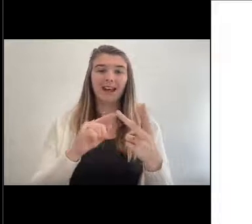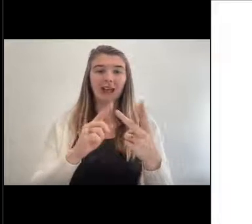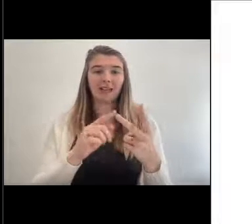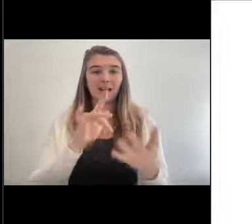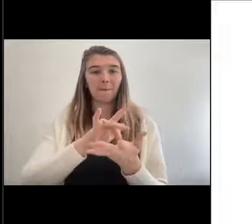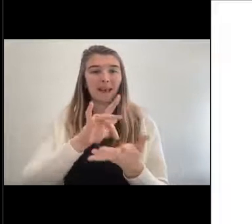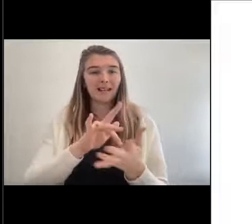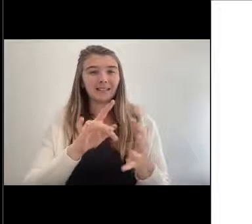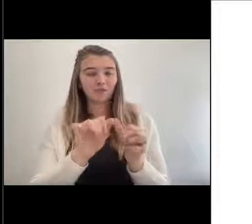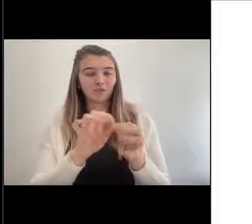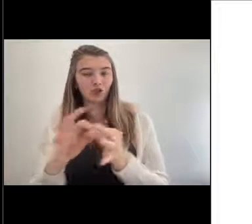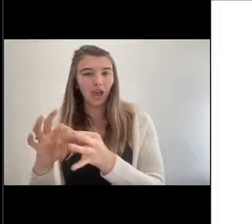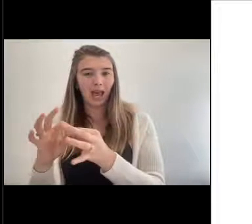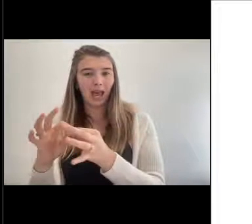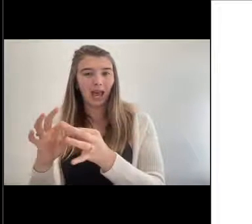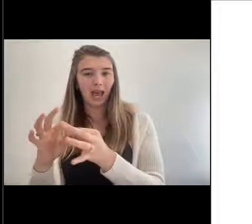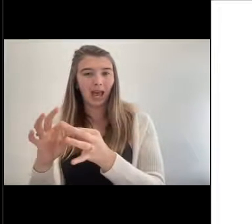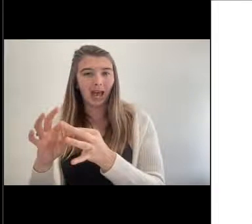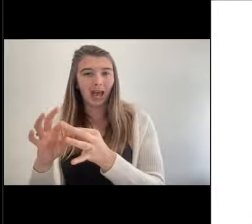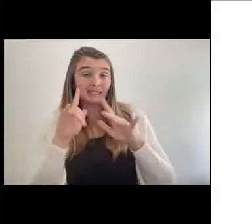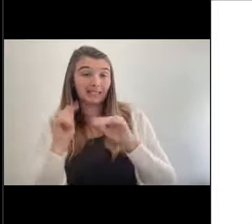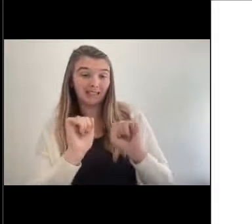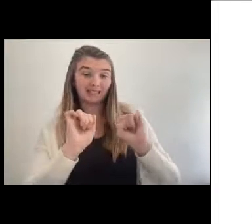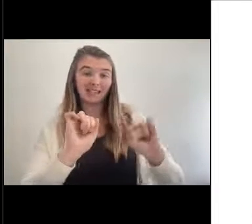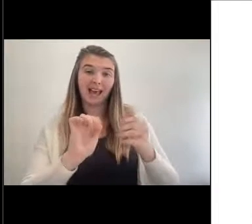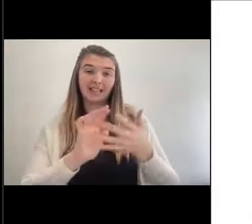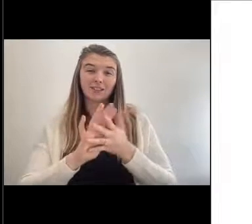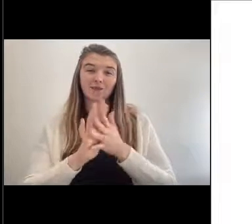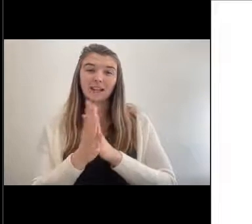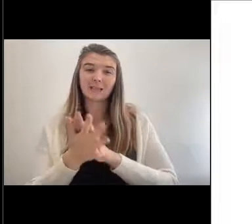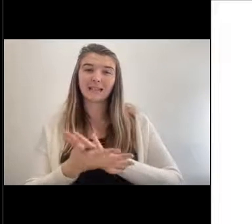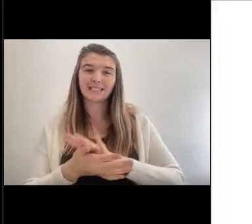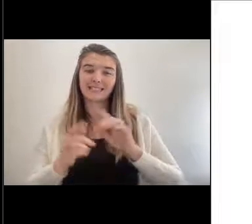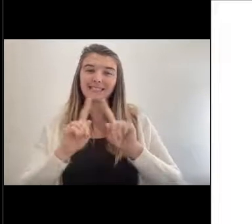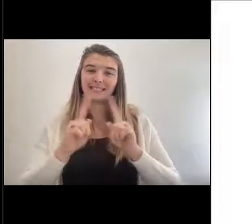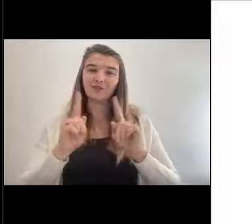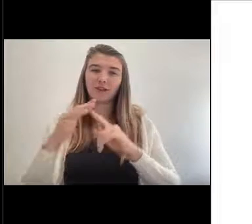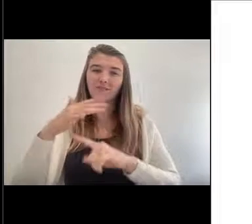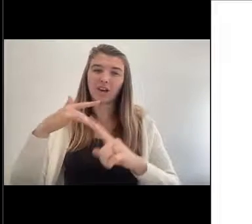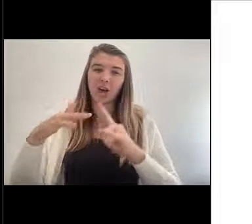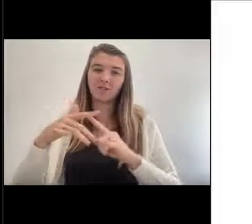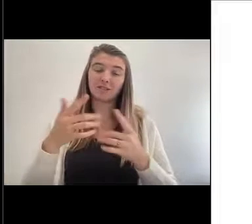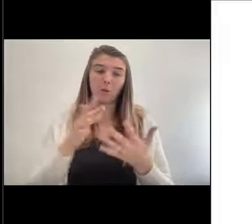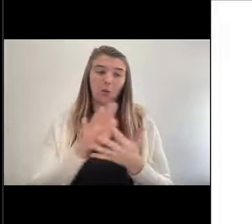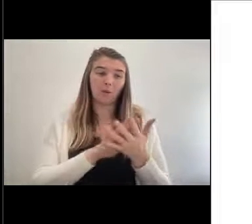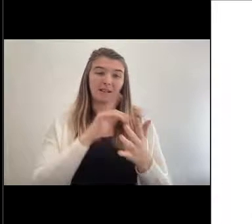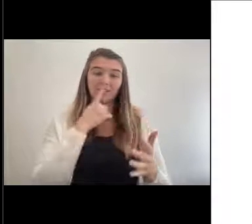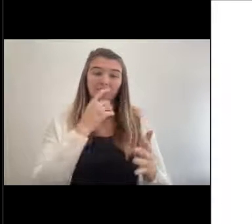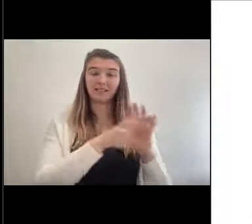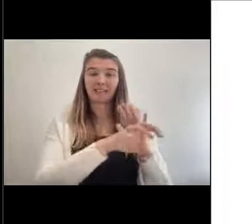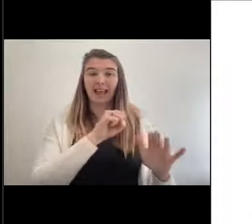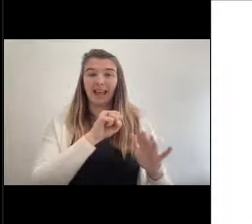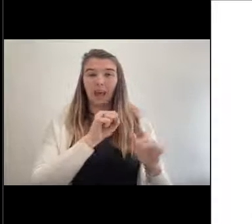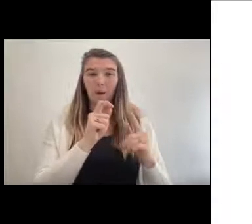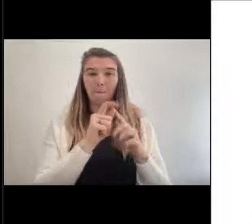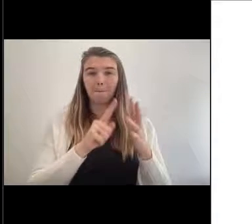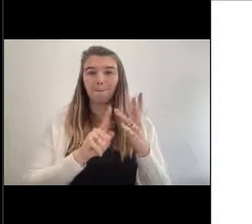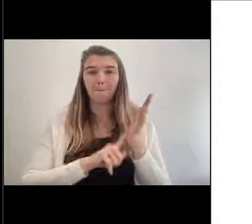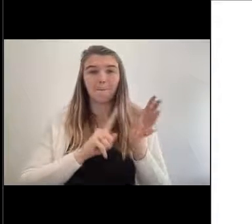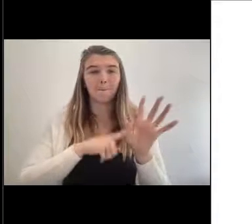have tested their biodegradability in different environments. So we just extracted the polymer and we simulated the